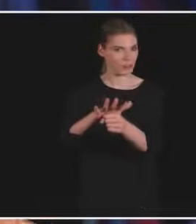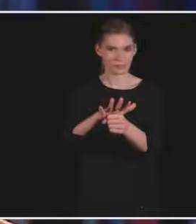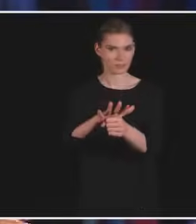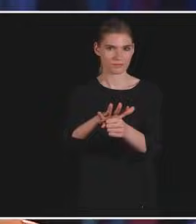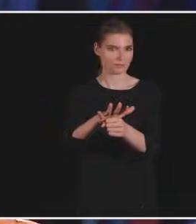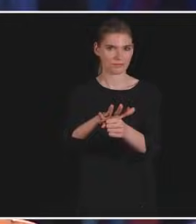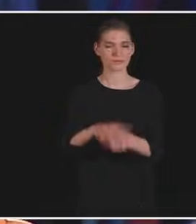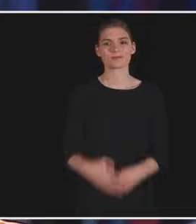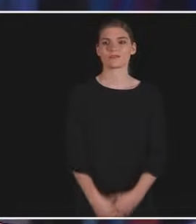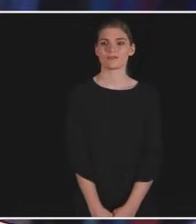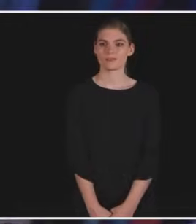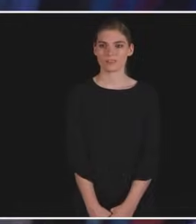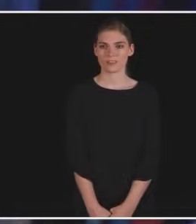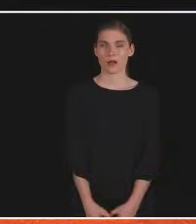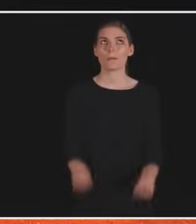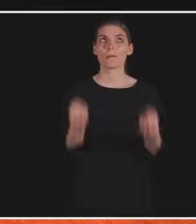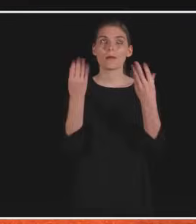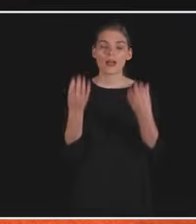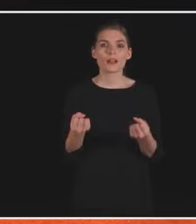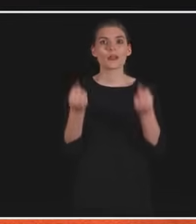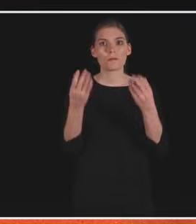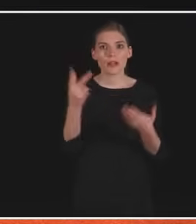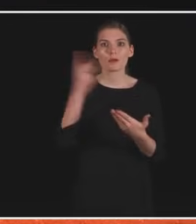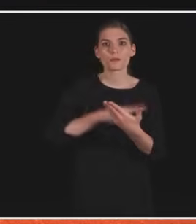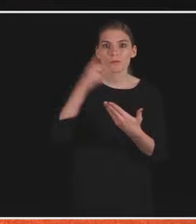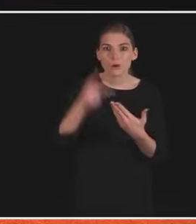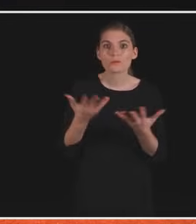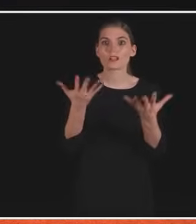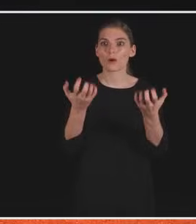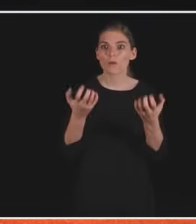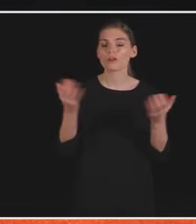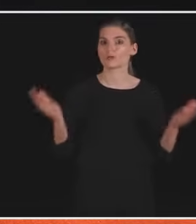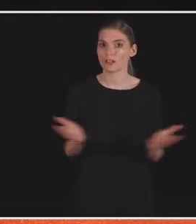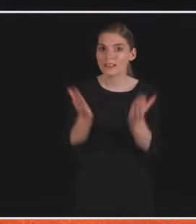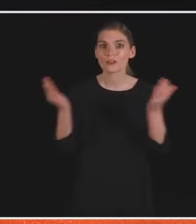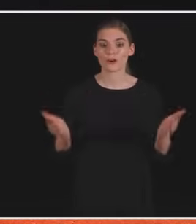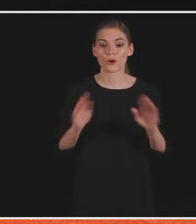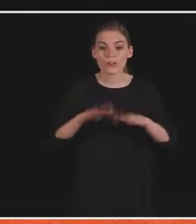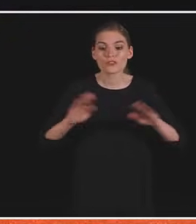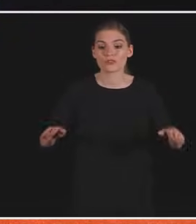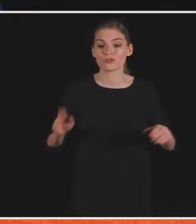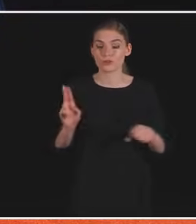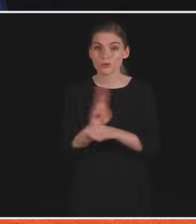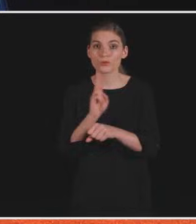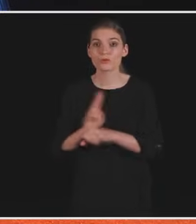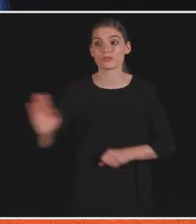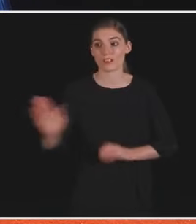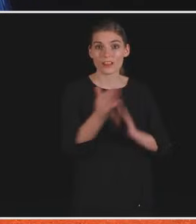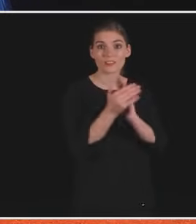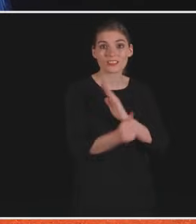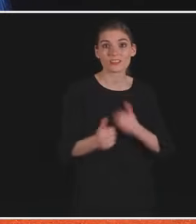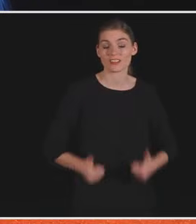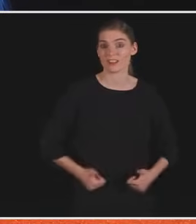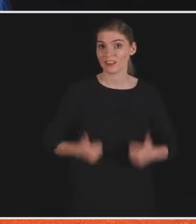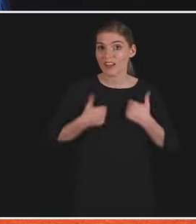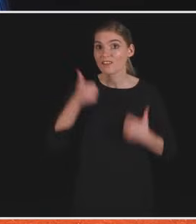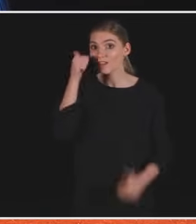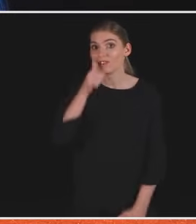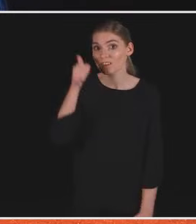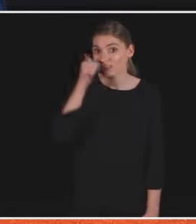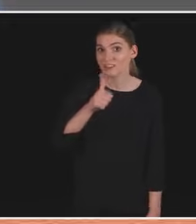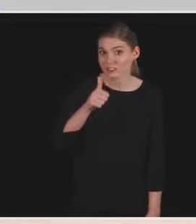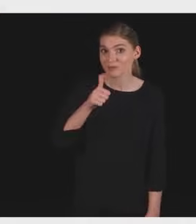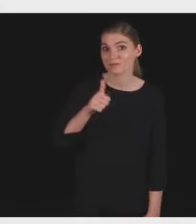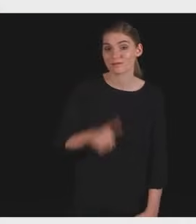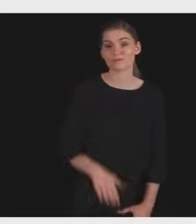to technical fields. There are hundreds of programs out there that are working to give students a chance to get hands-on